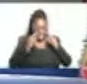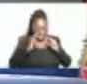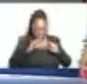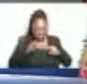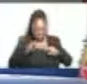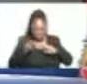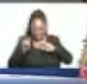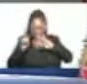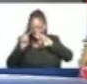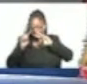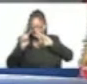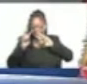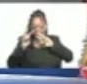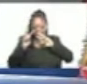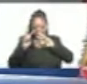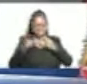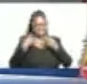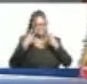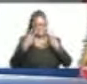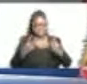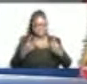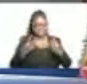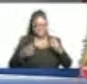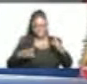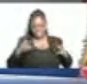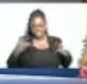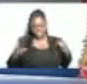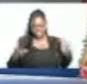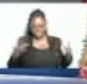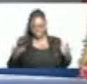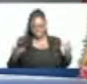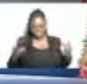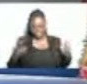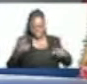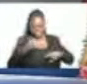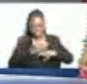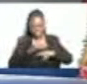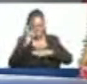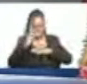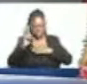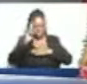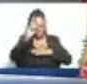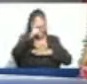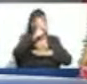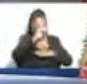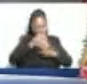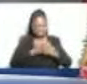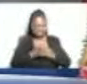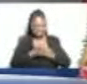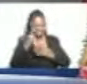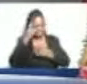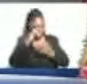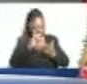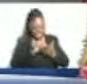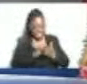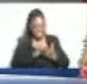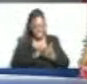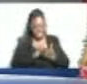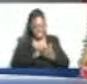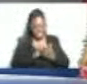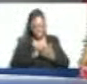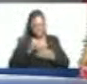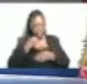letting your eyes take in the holly jolly Christmas decorations? And for that, we turn to